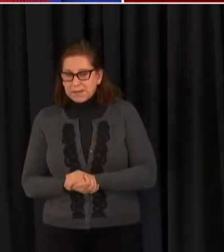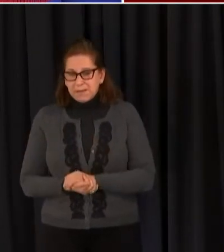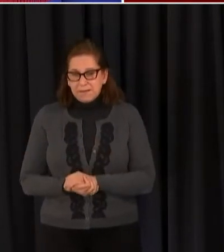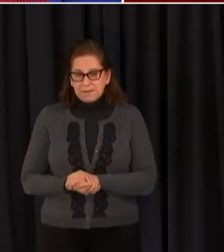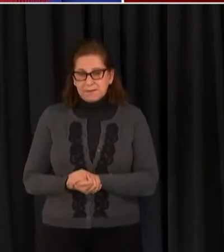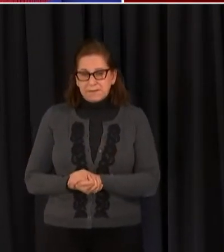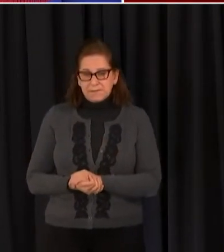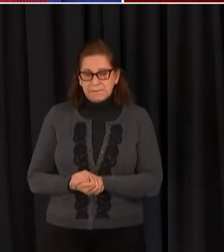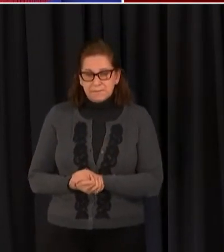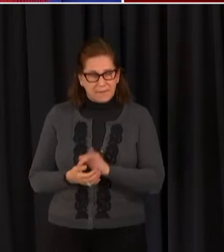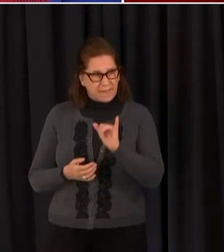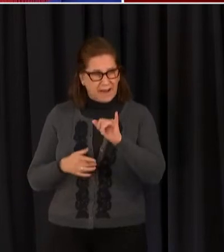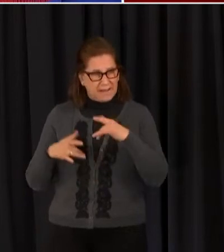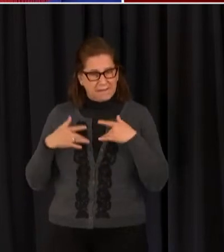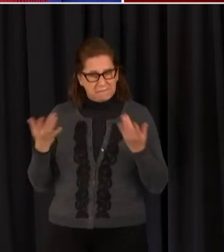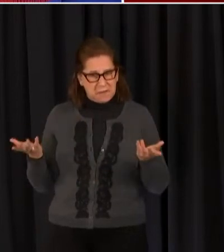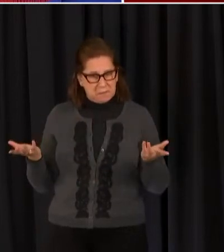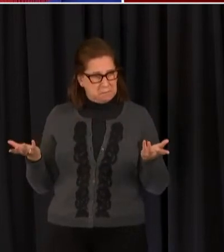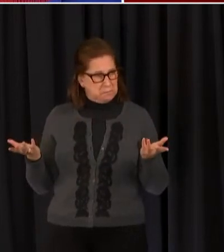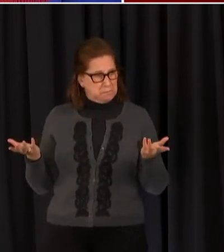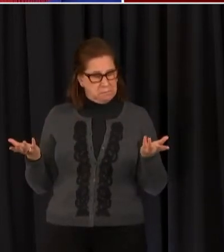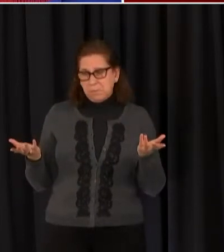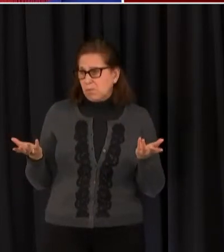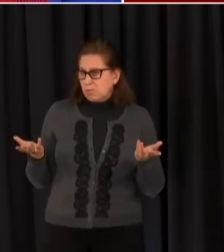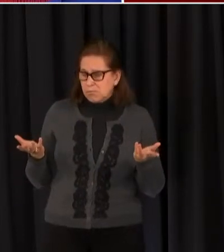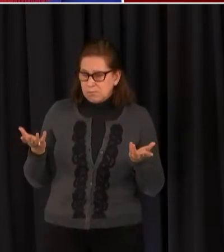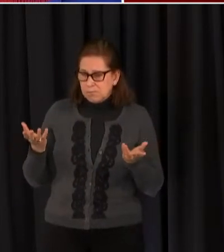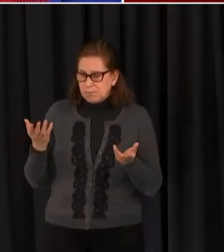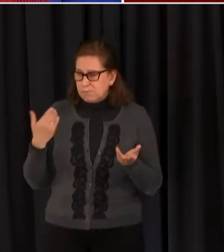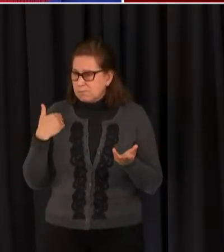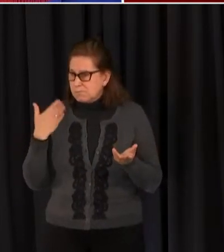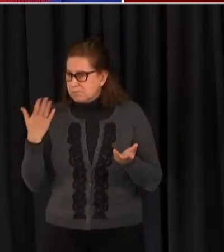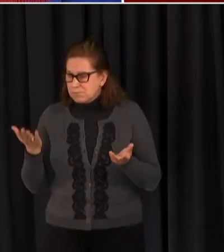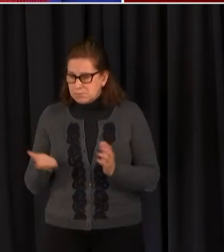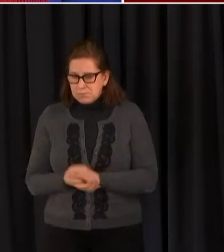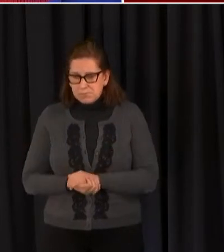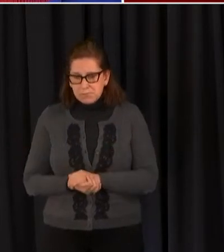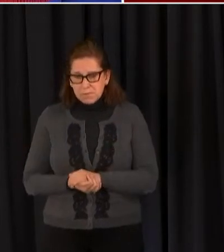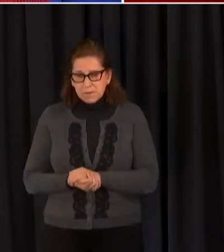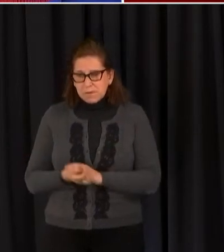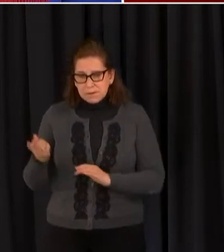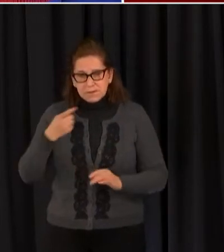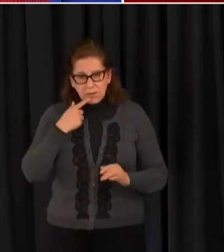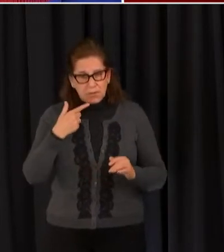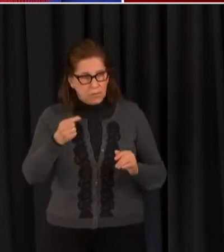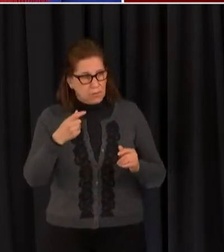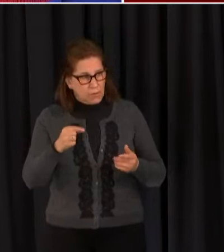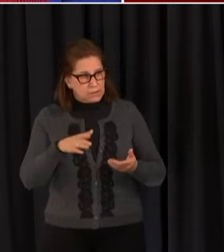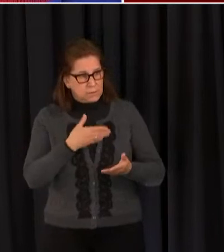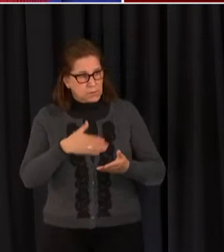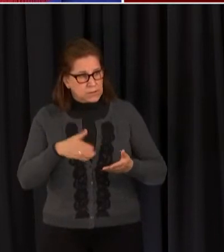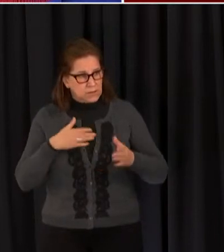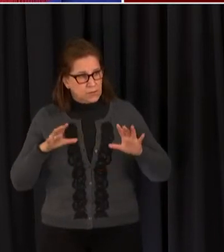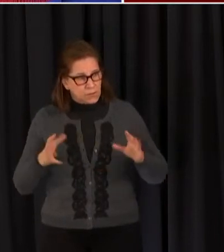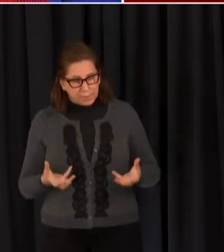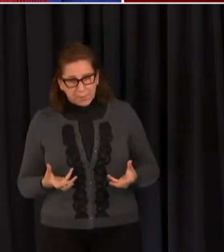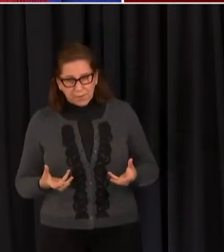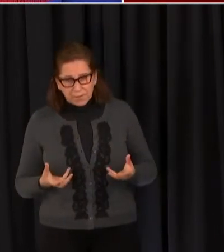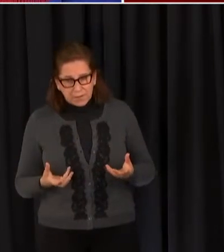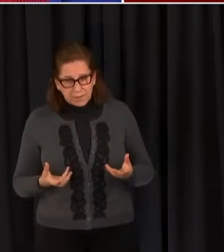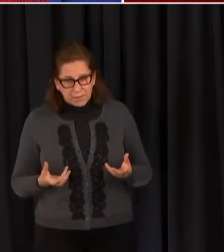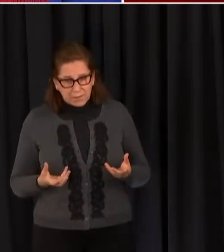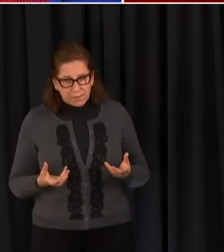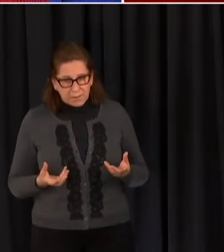don't know the nature of that event, and I will check into it. It will go-go. It's music. It's an entertainment event. And